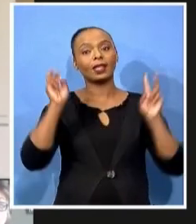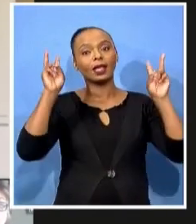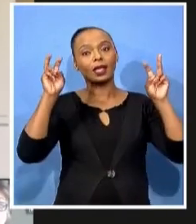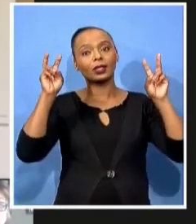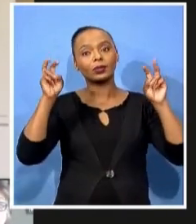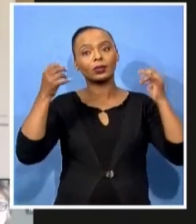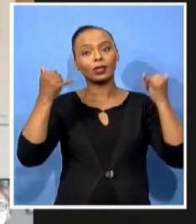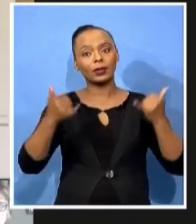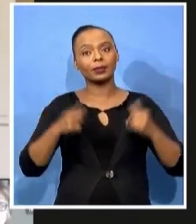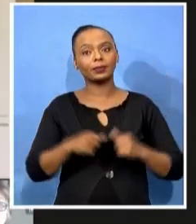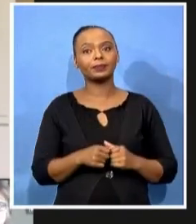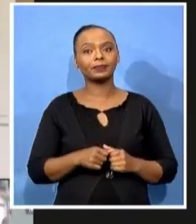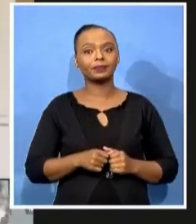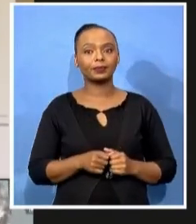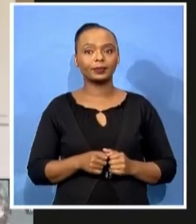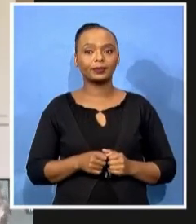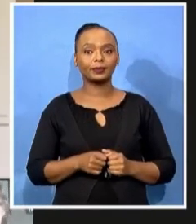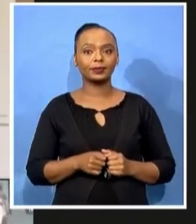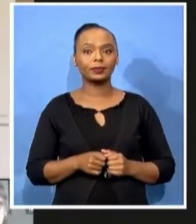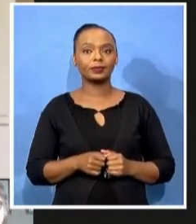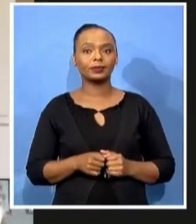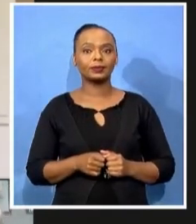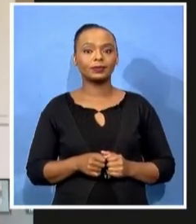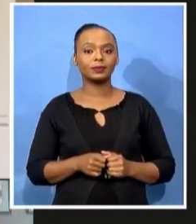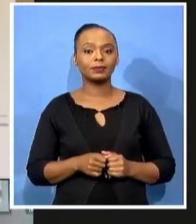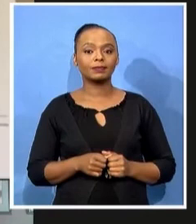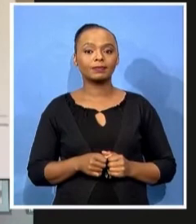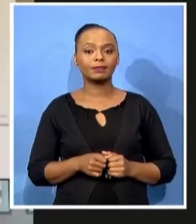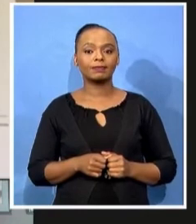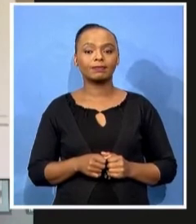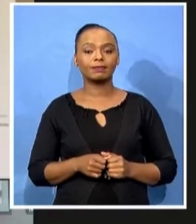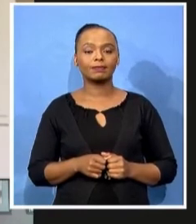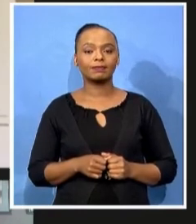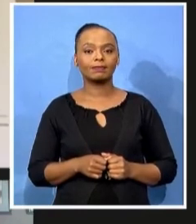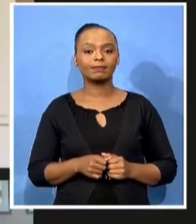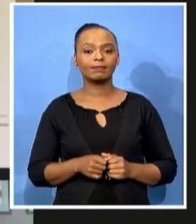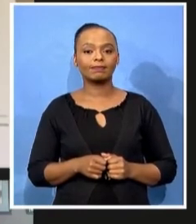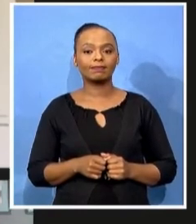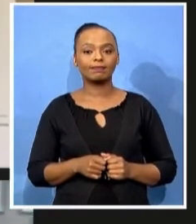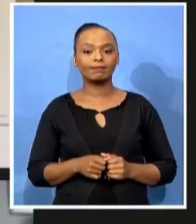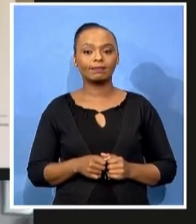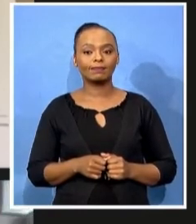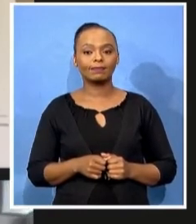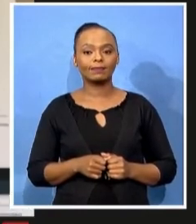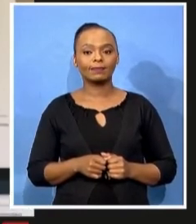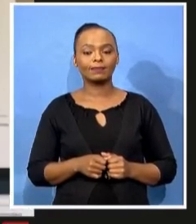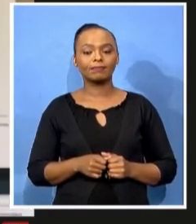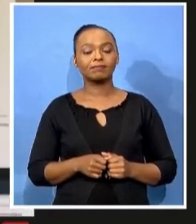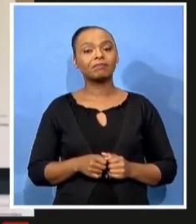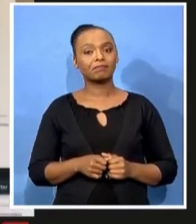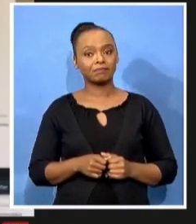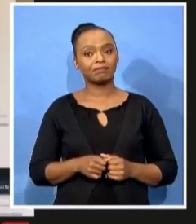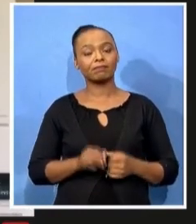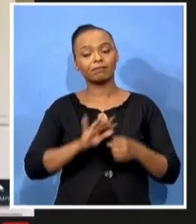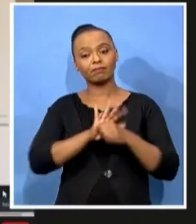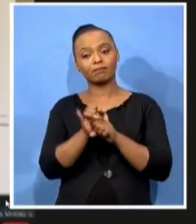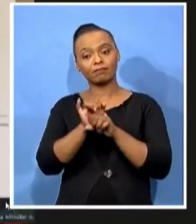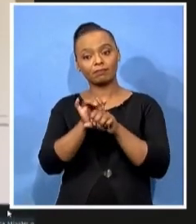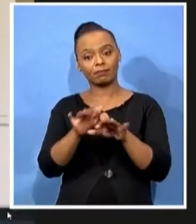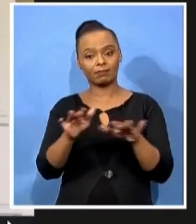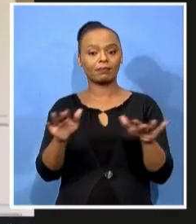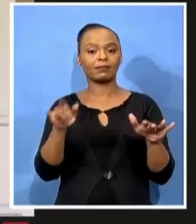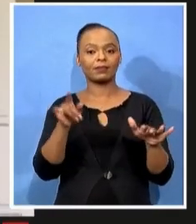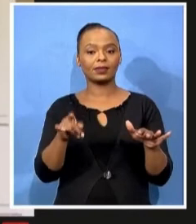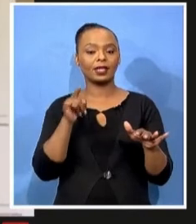the nature of the pandemic has actually been quite devastating throughout the whole